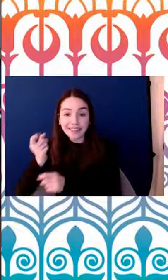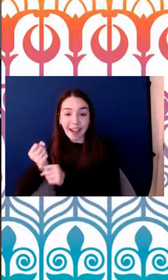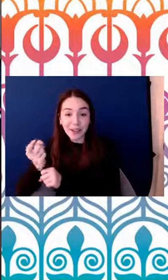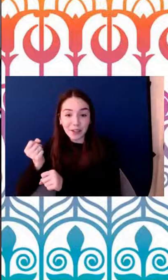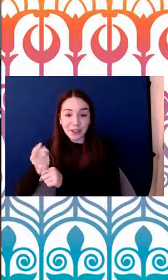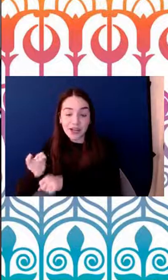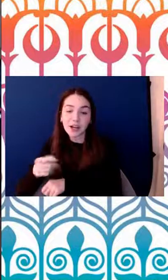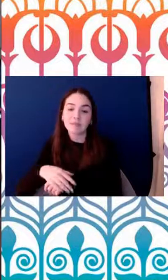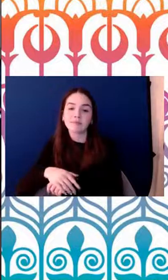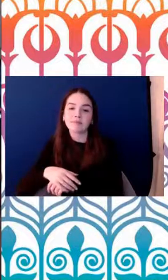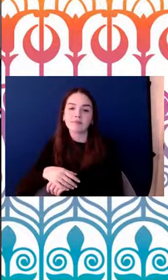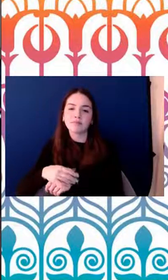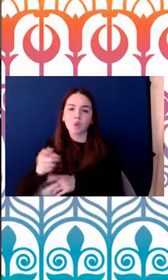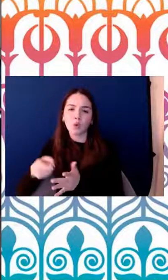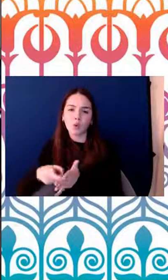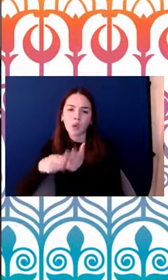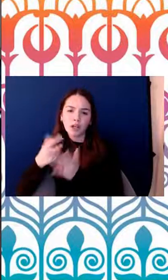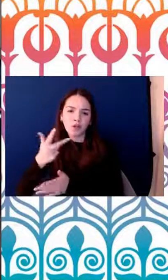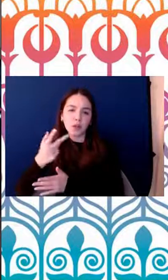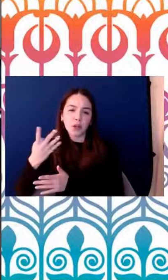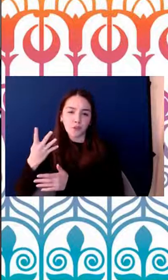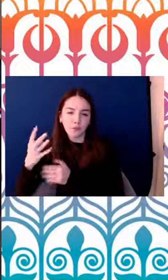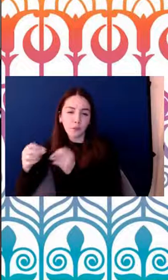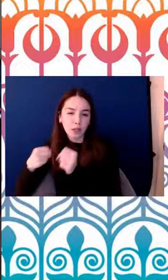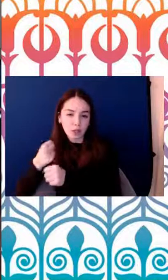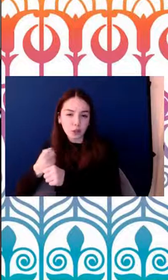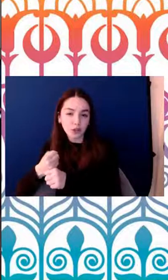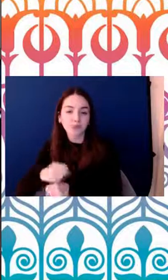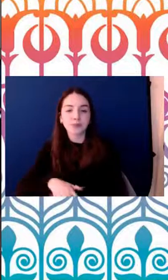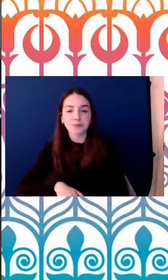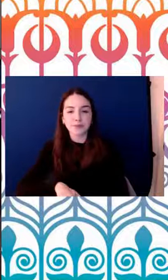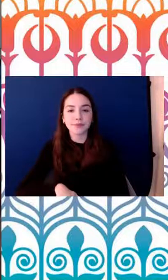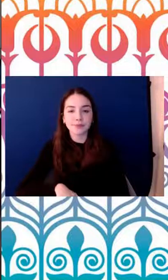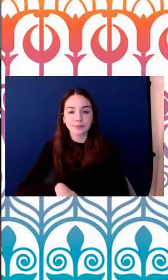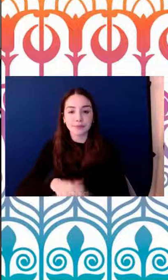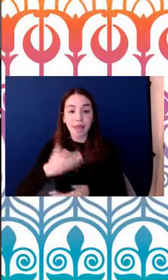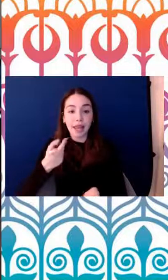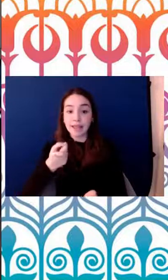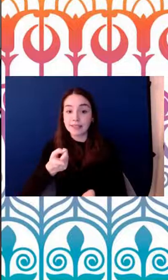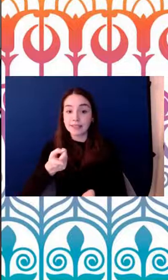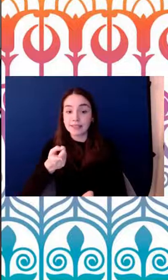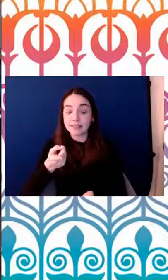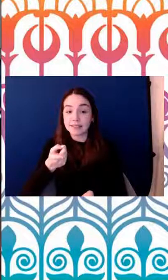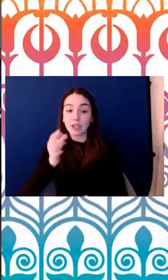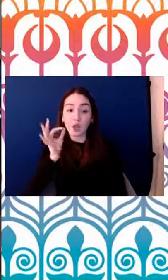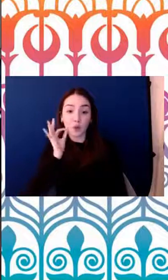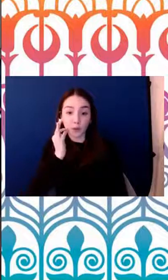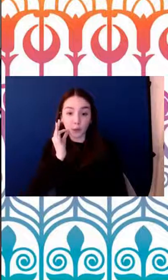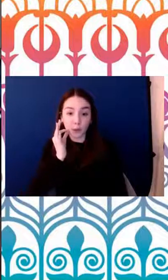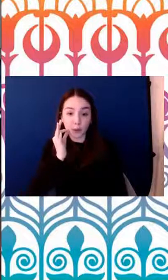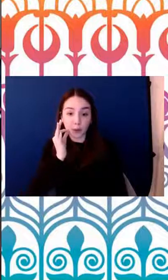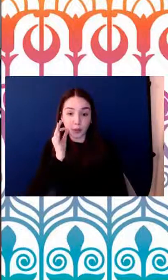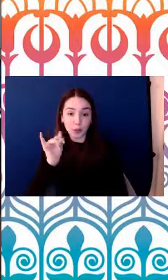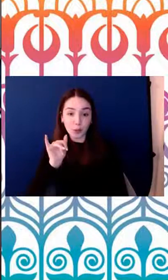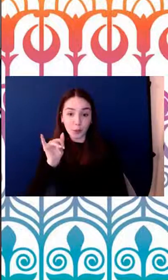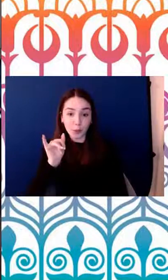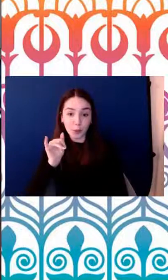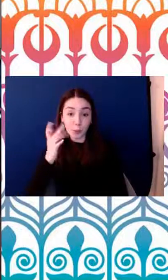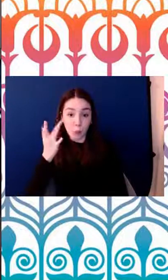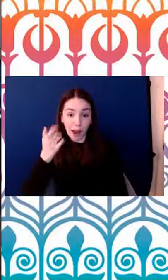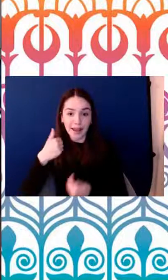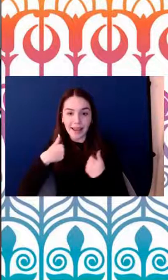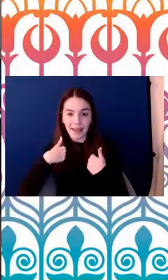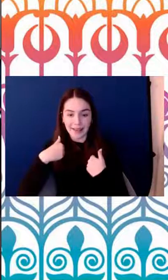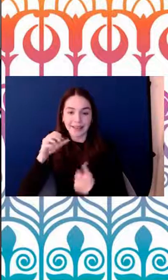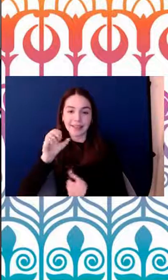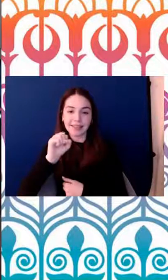years before fruit comes up. All right, and this is fruit. This is fruit because it has a seed.